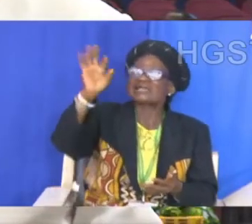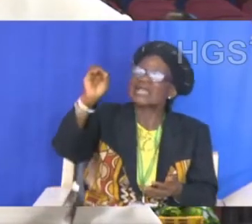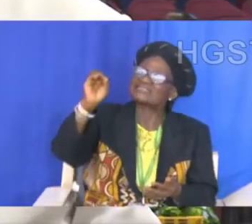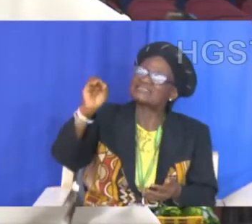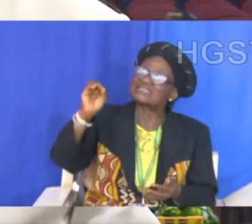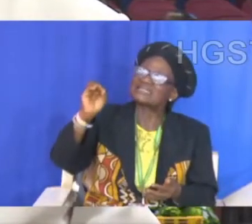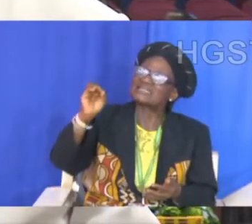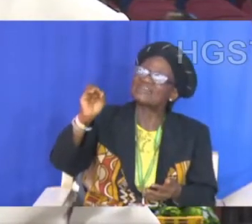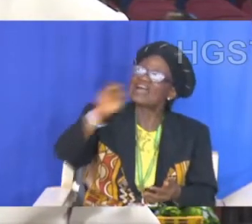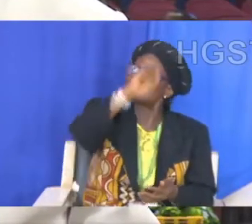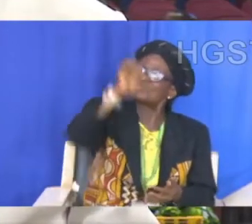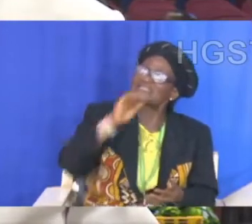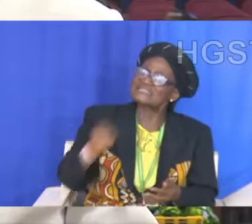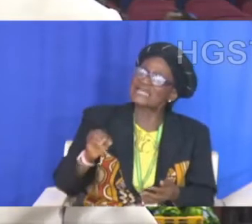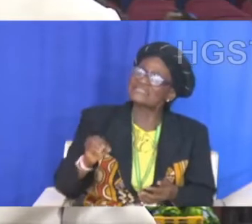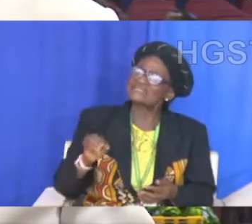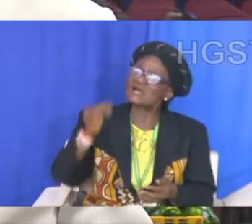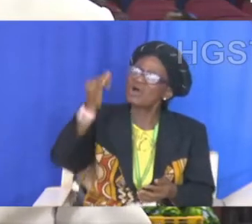God.